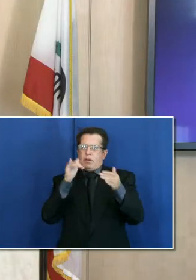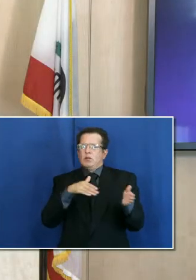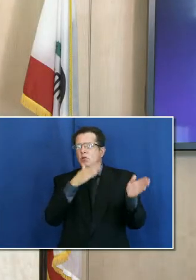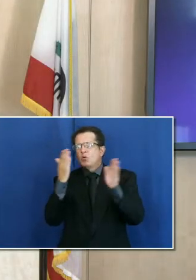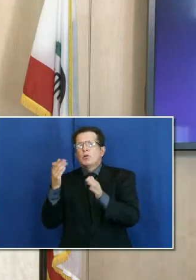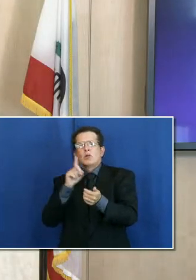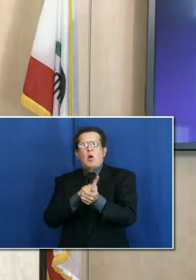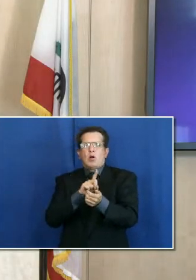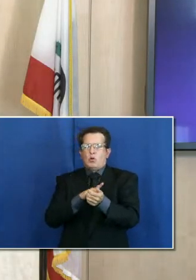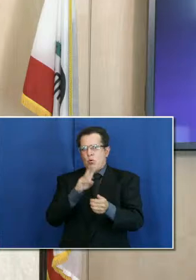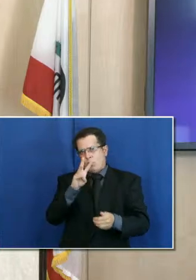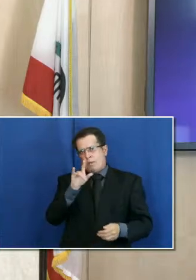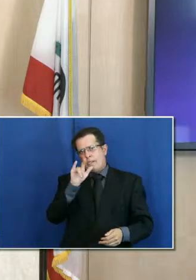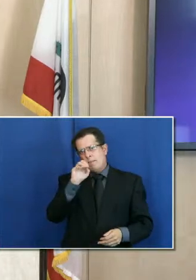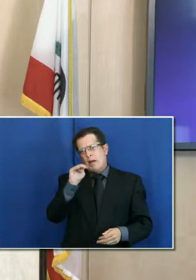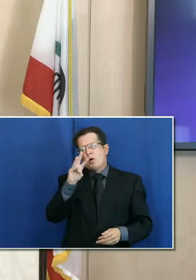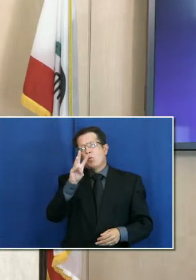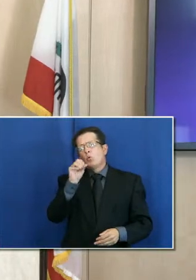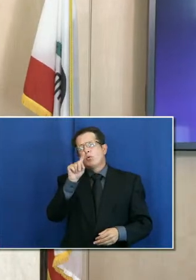officer.